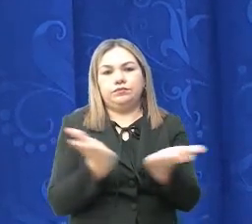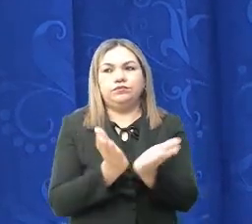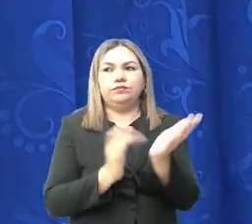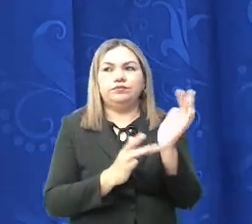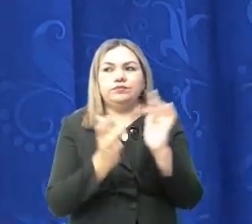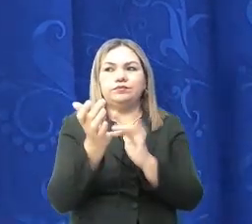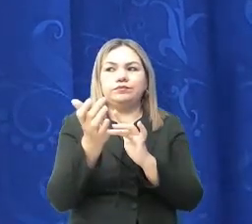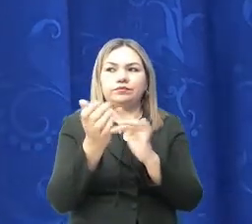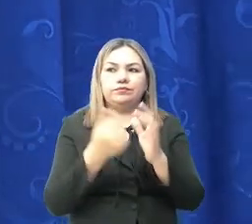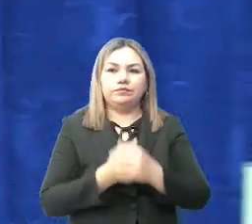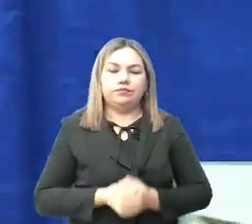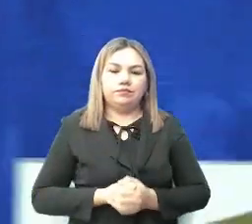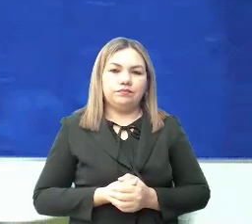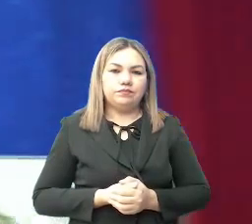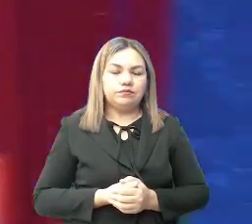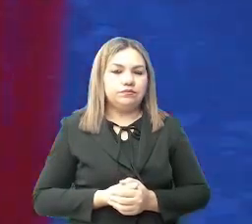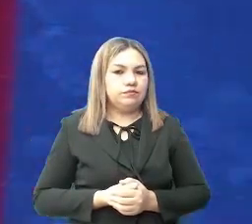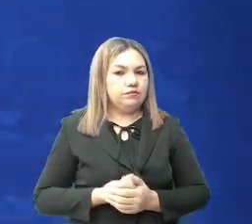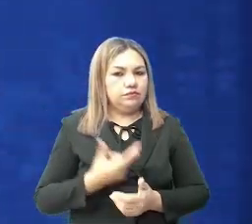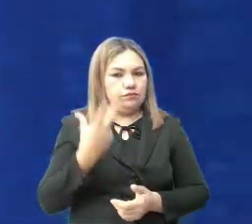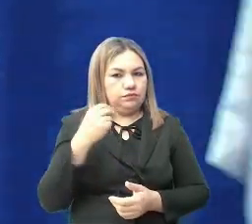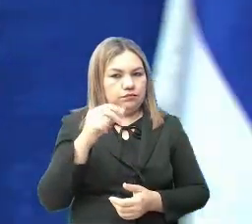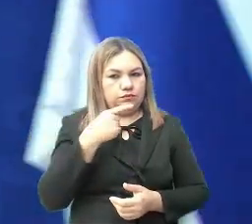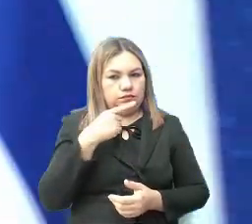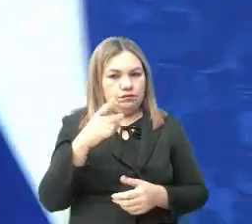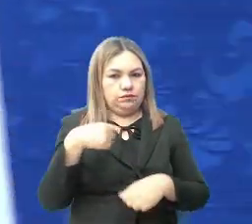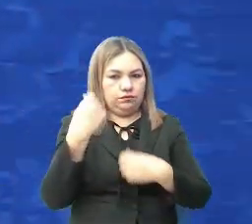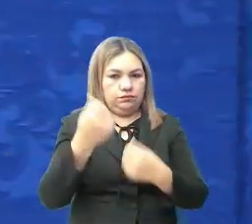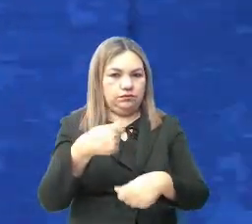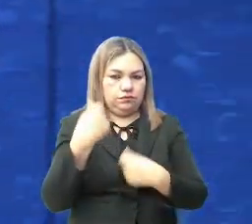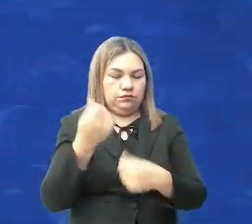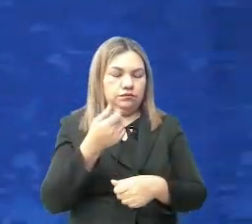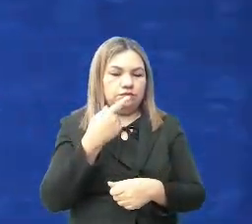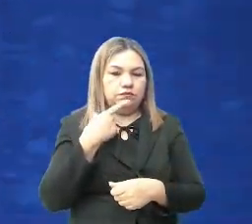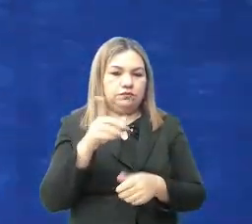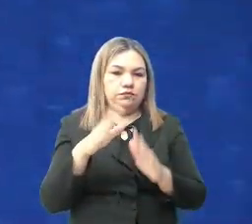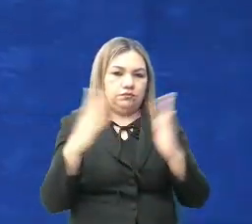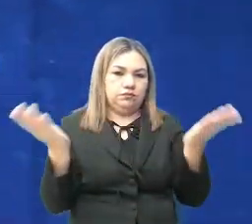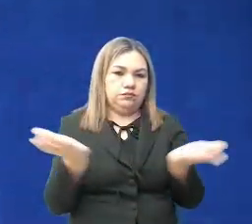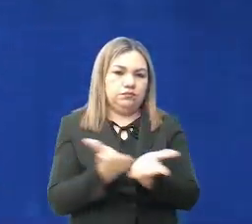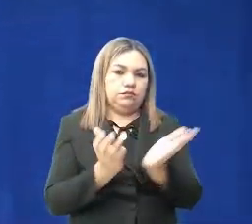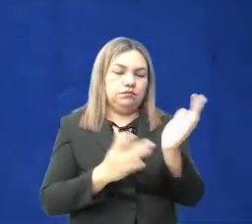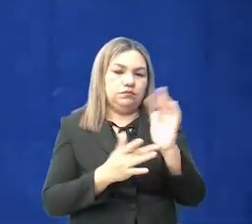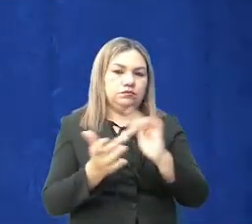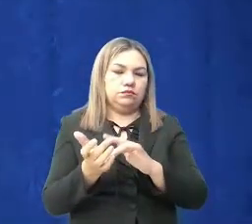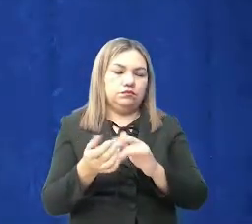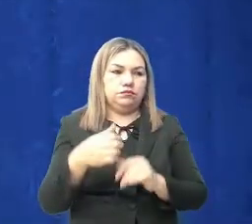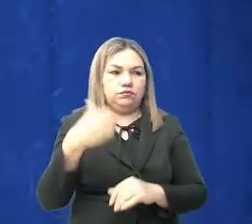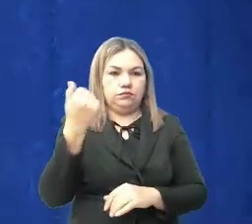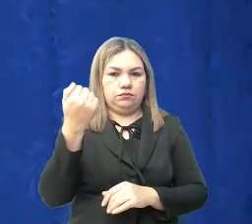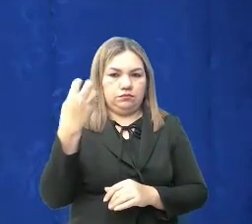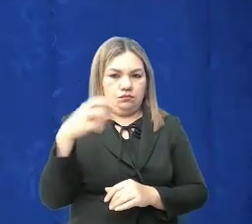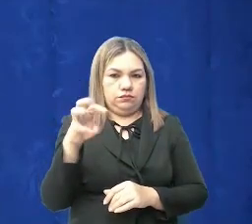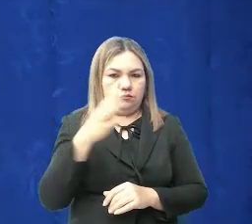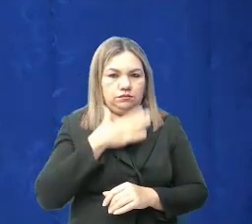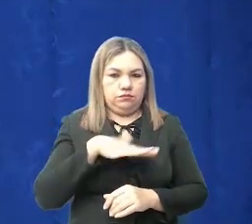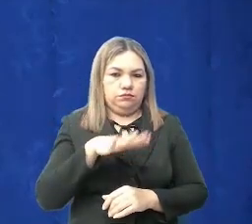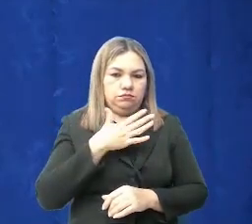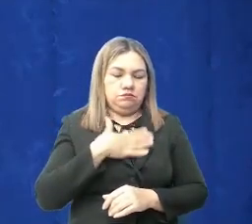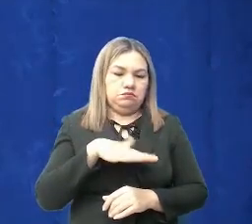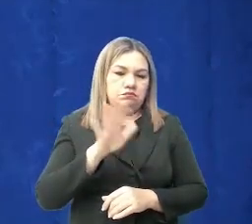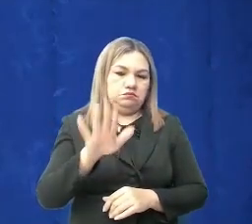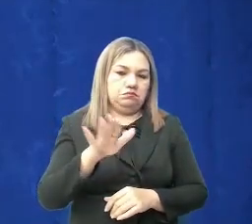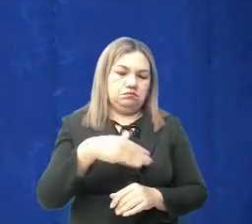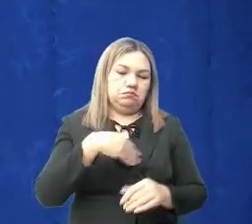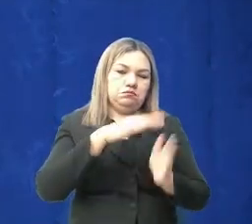word say it? Is the apostle saying, or is it the Lord? How many of you say amen? Keep